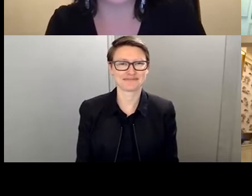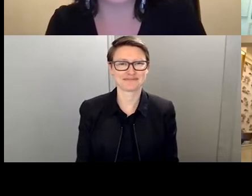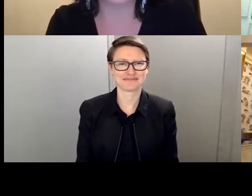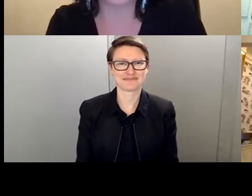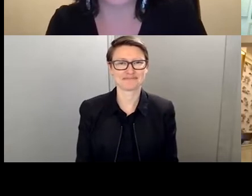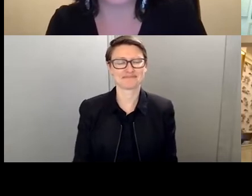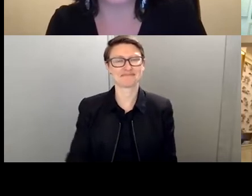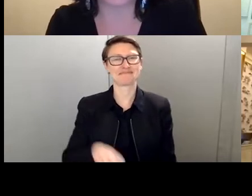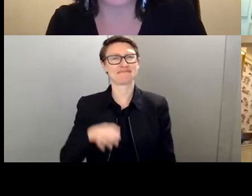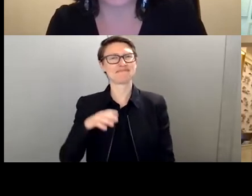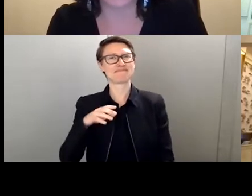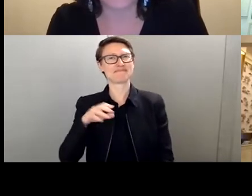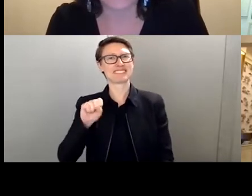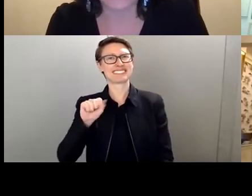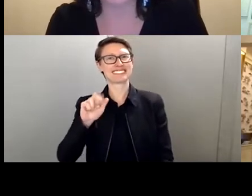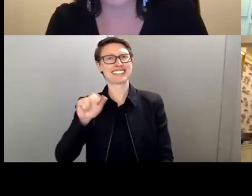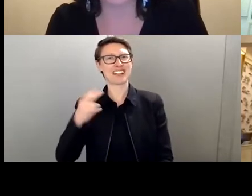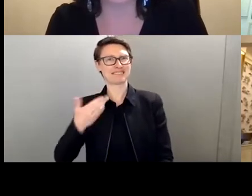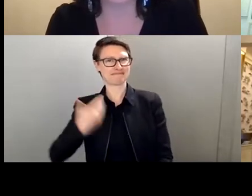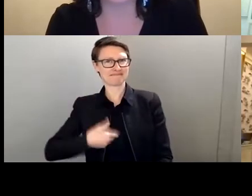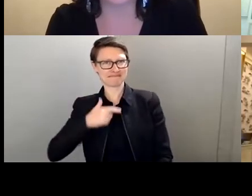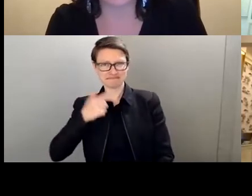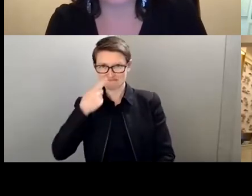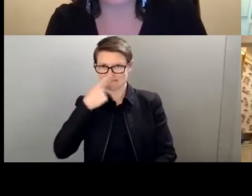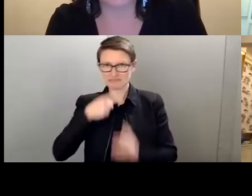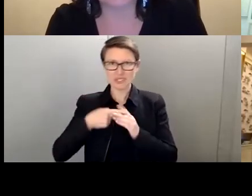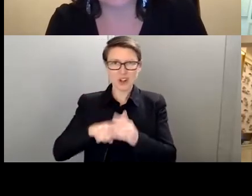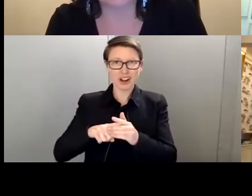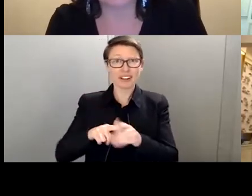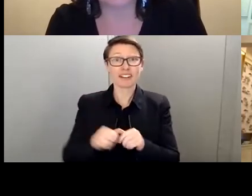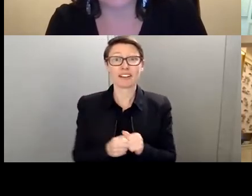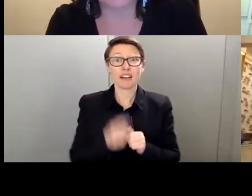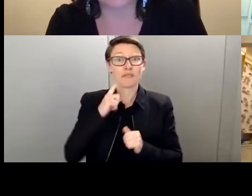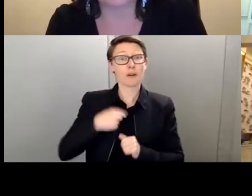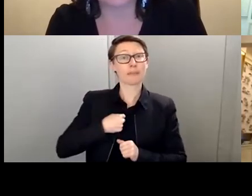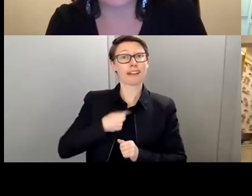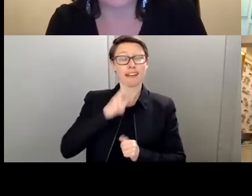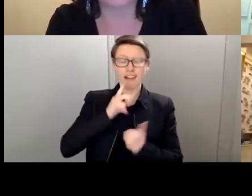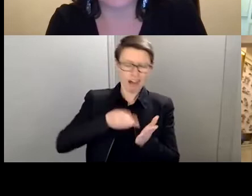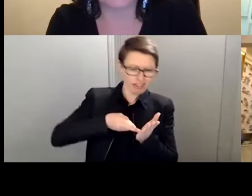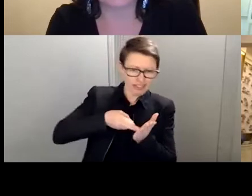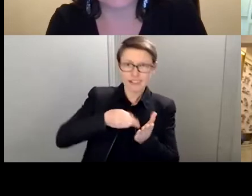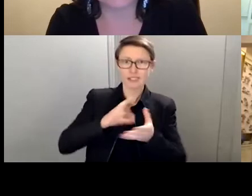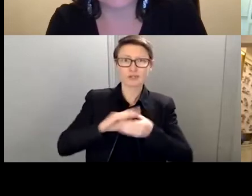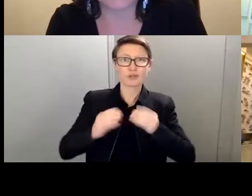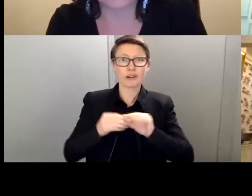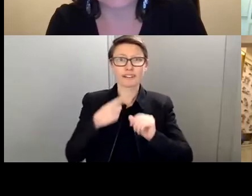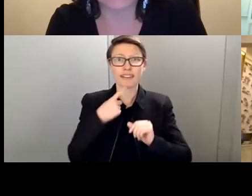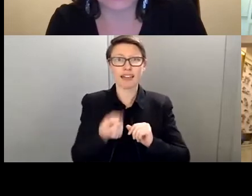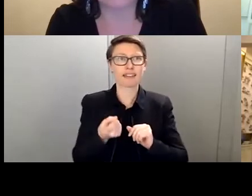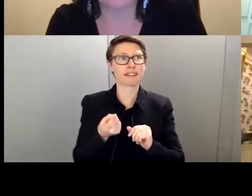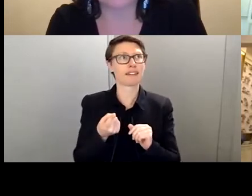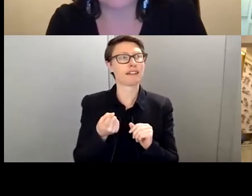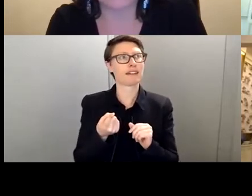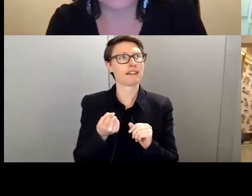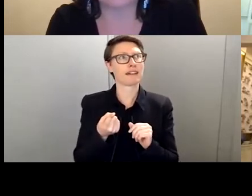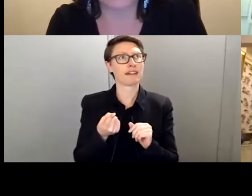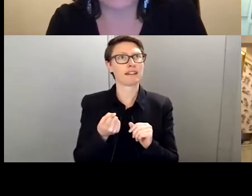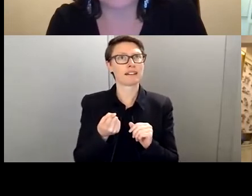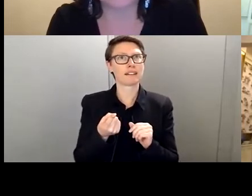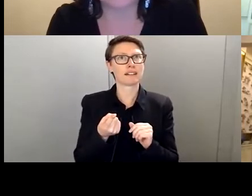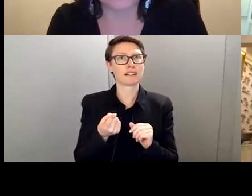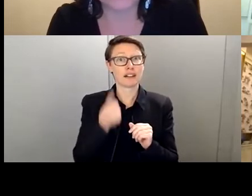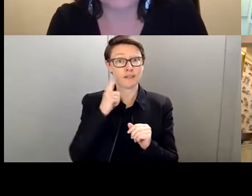I'll start. This is Sarah. For me, authentic storytelling is something that hasn't necessarily happened for the